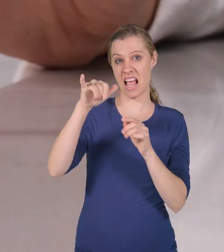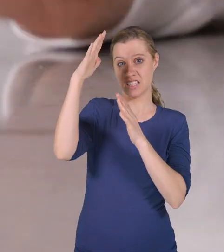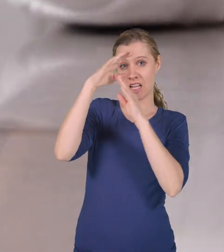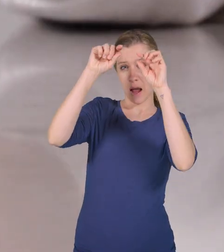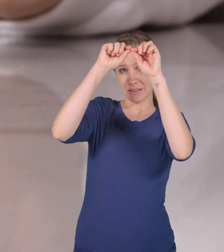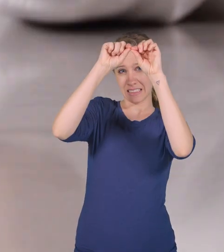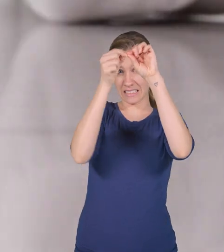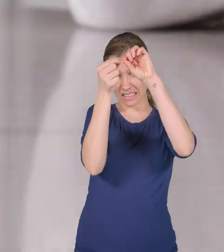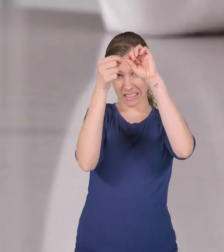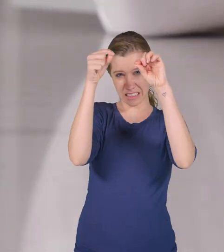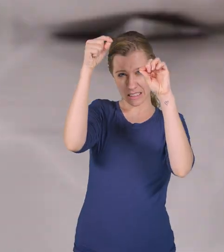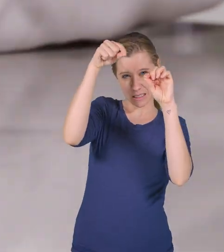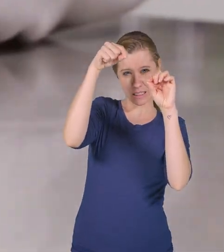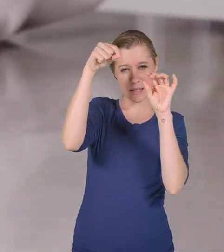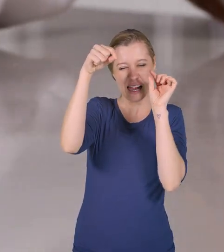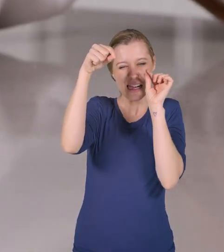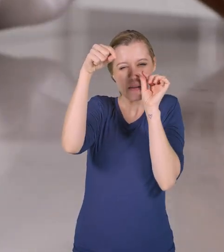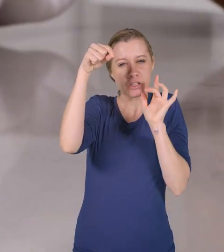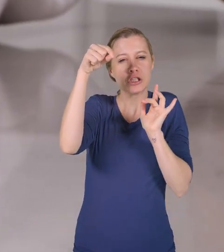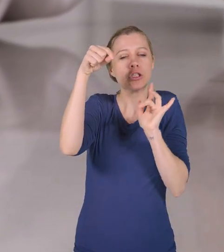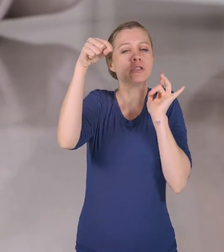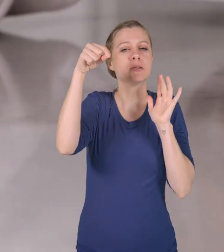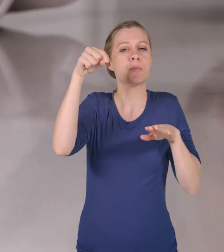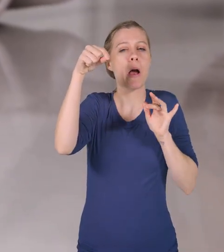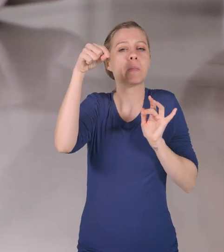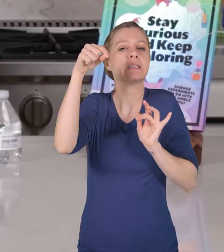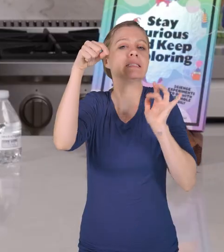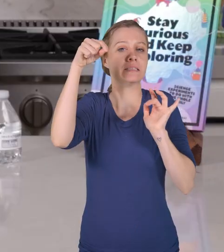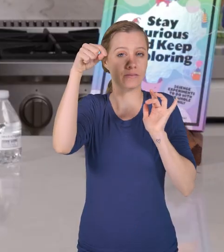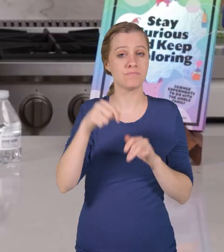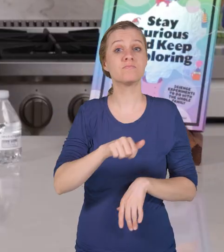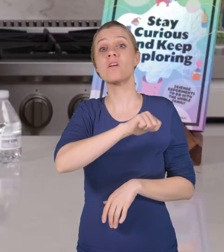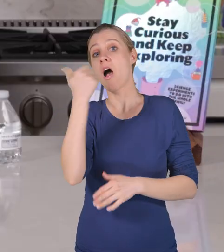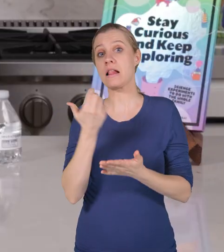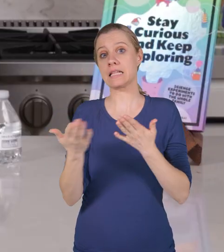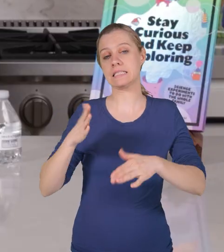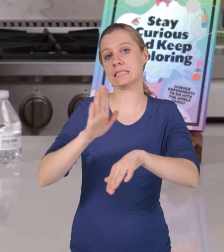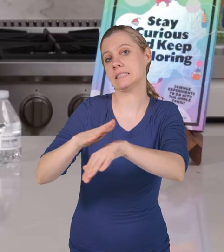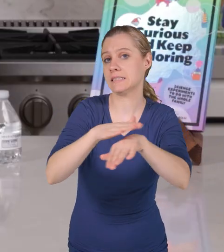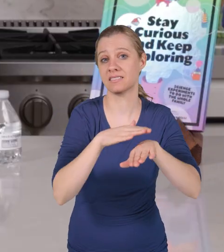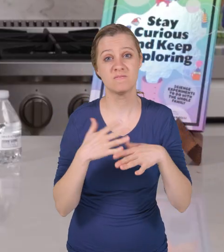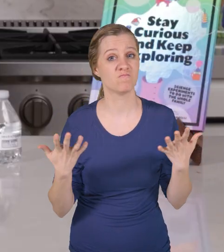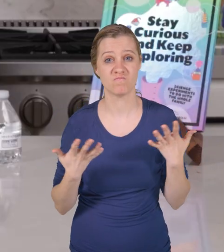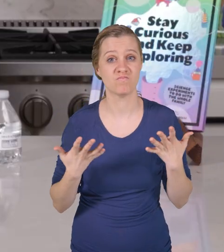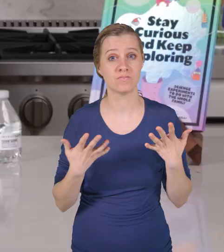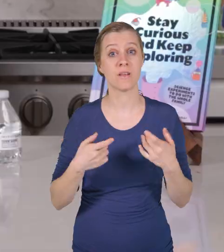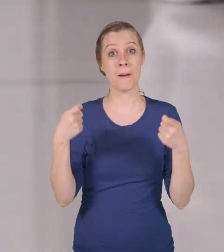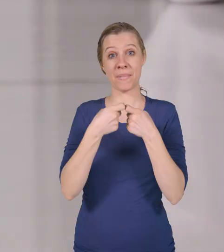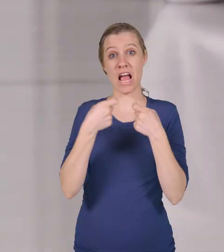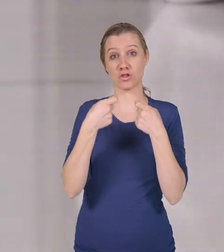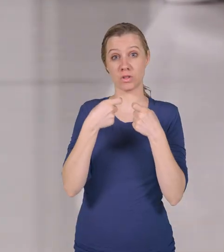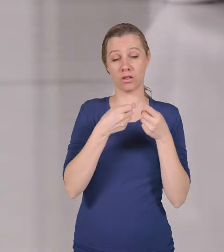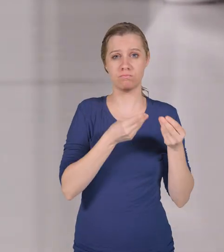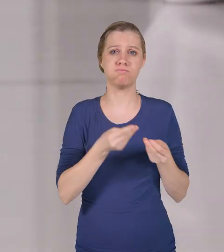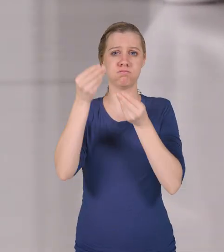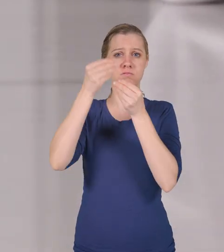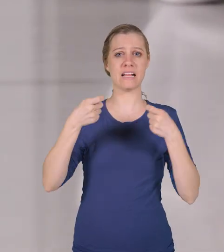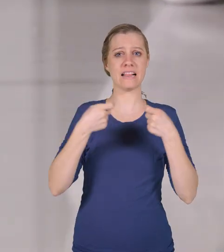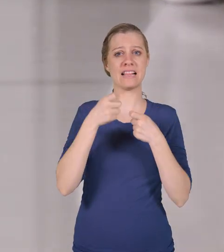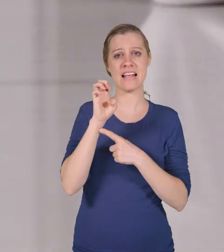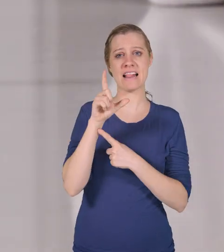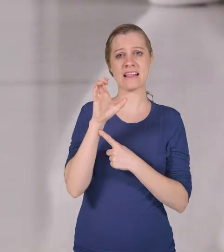notch at the top and just ever so slightly touching it at the bottom. The other thing that I wanna caution you about here is as the